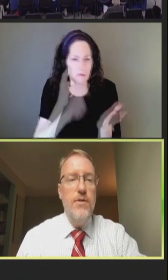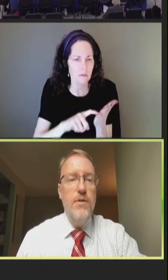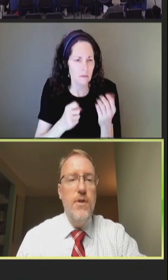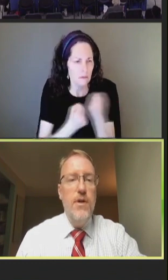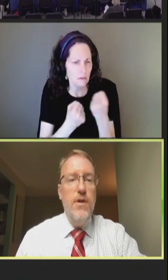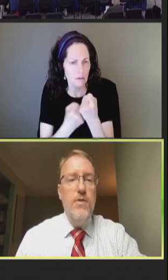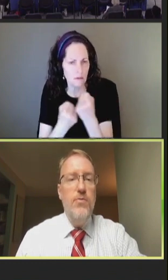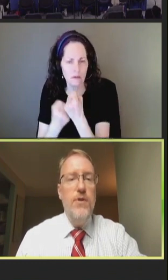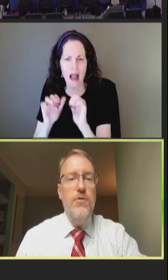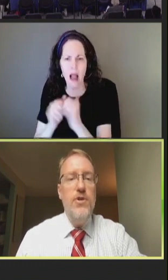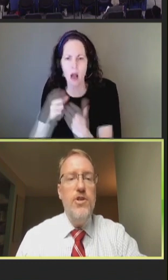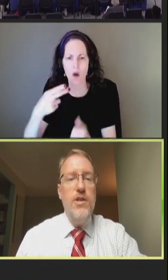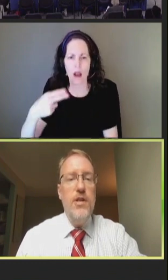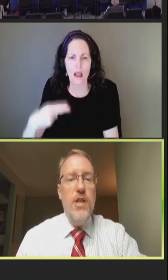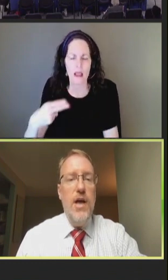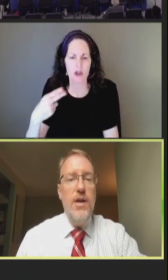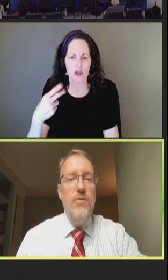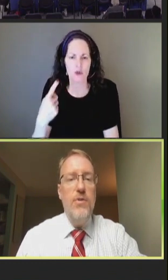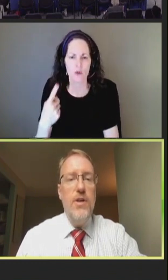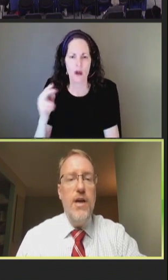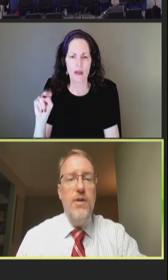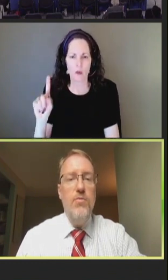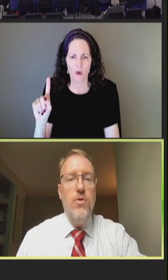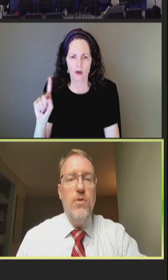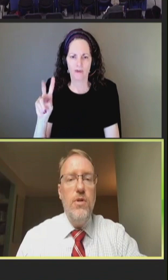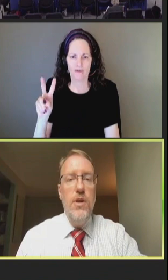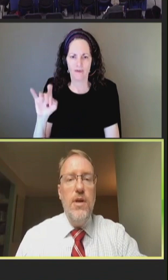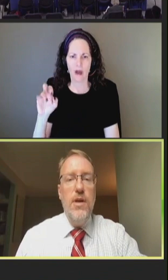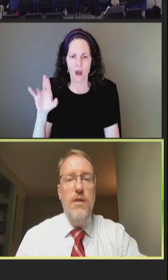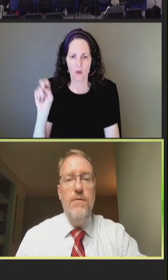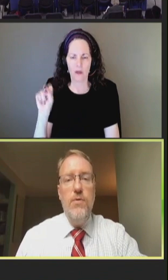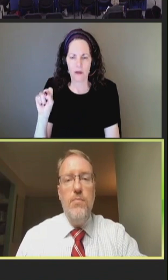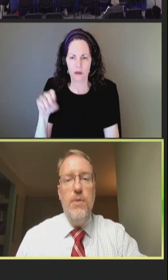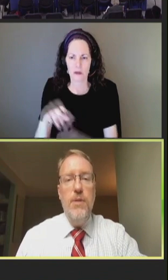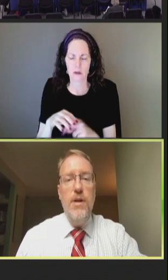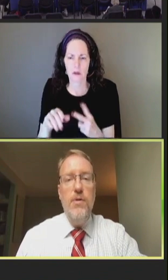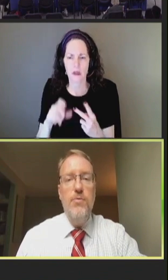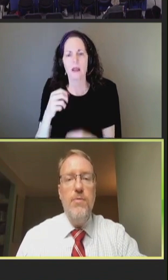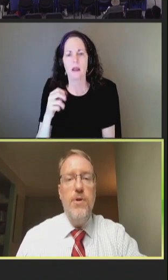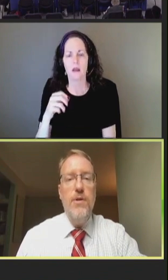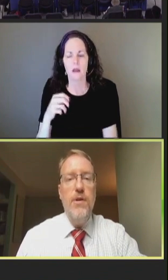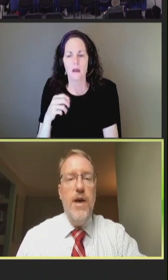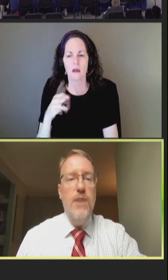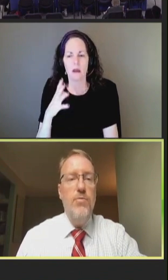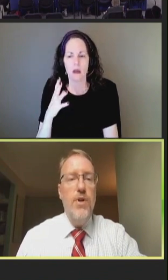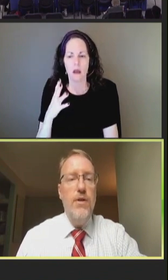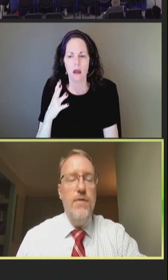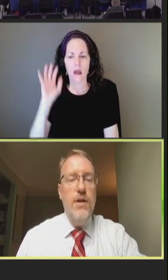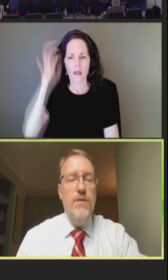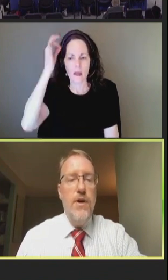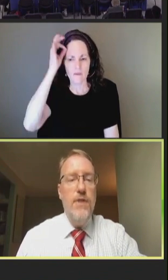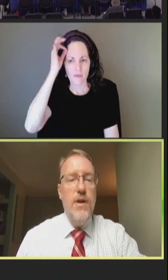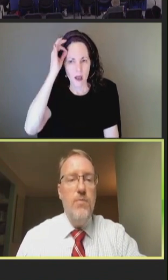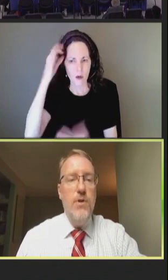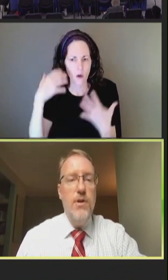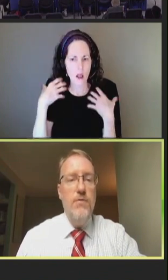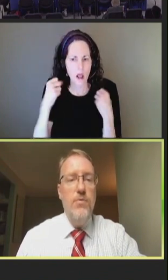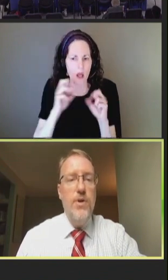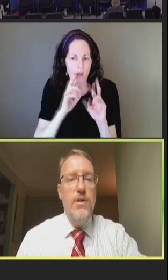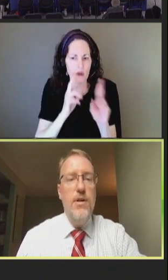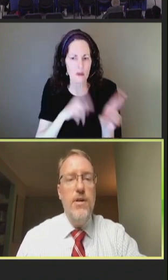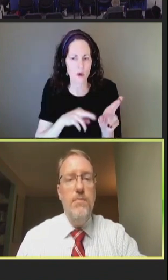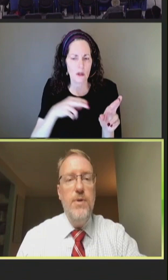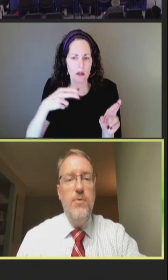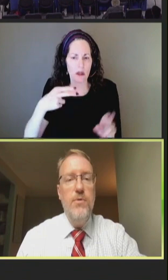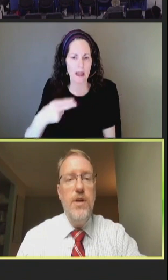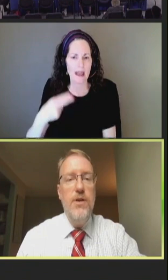virus. The research agenda aligns with the NIAID role in the federal public health response to the outbreak of H5N1